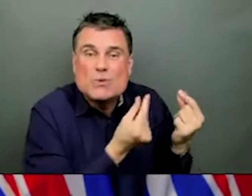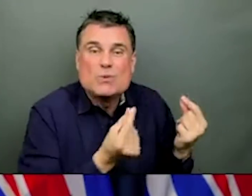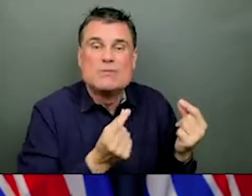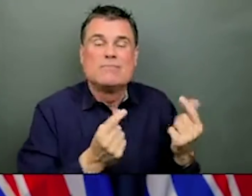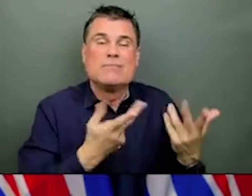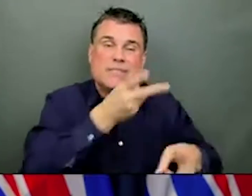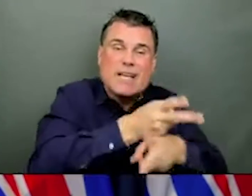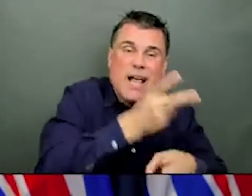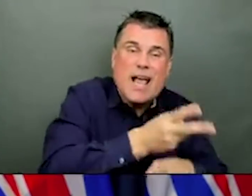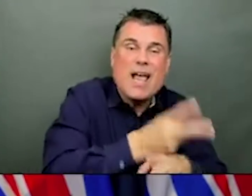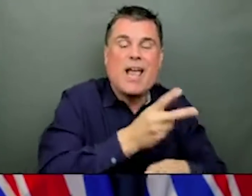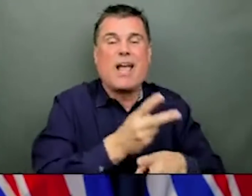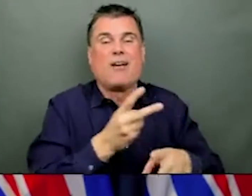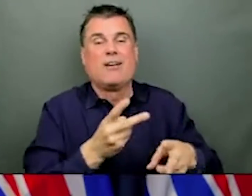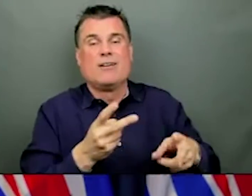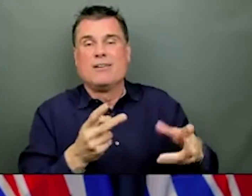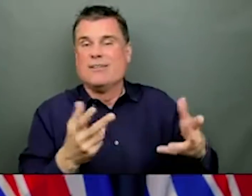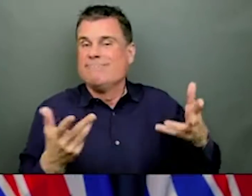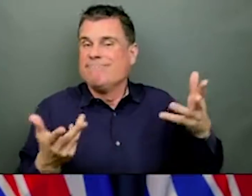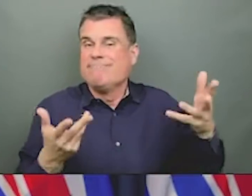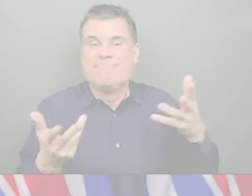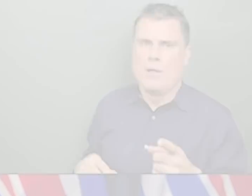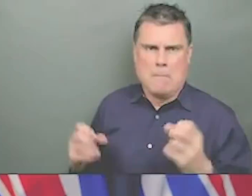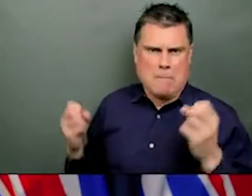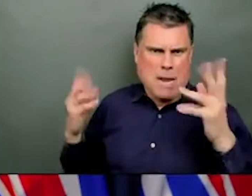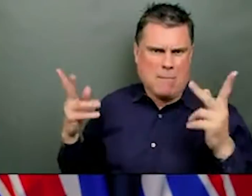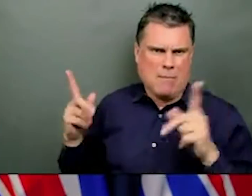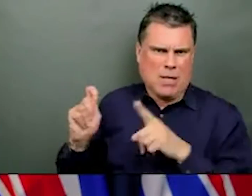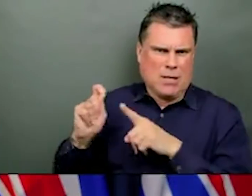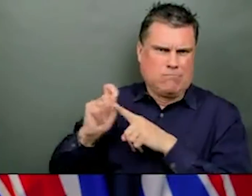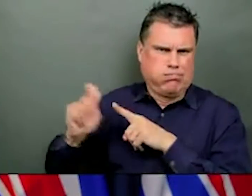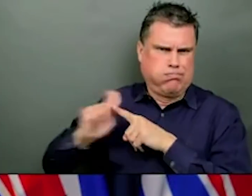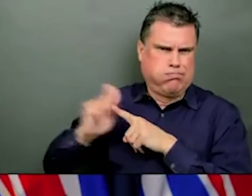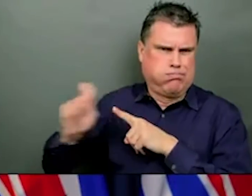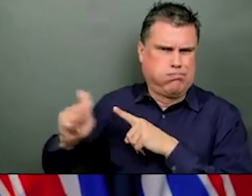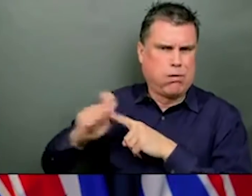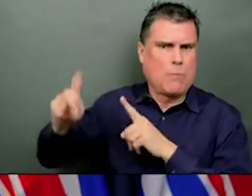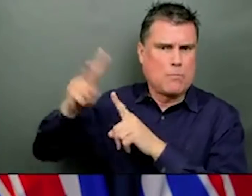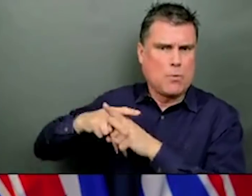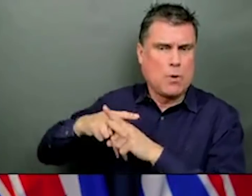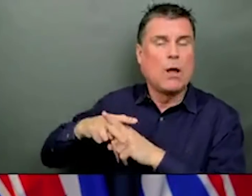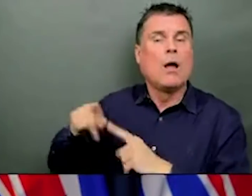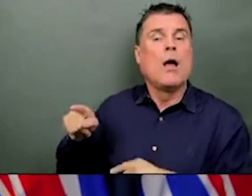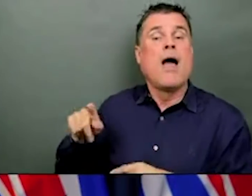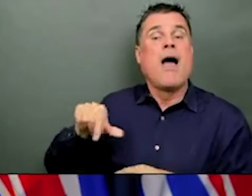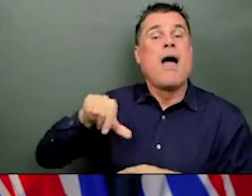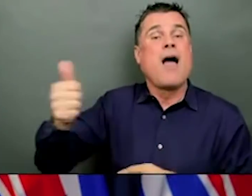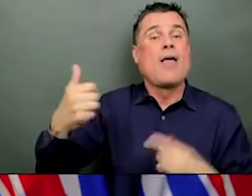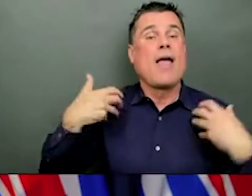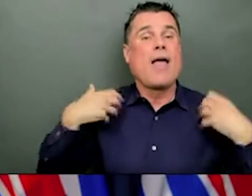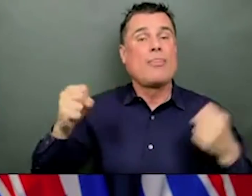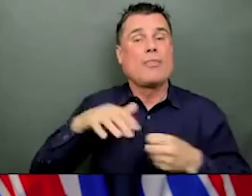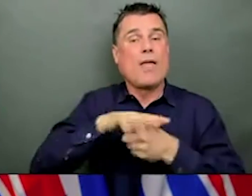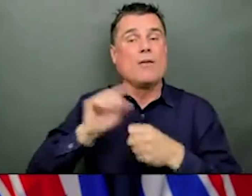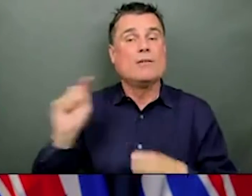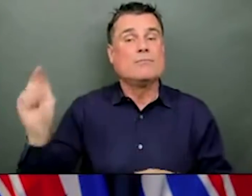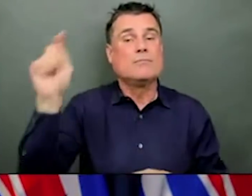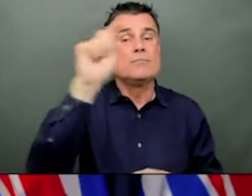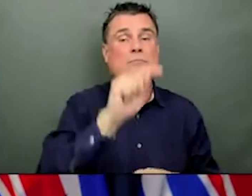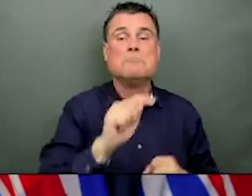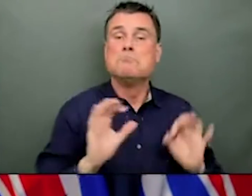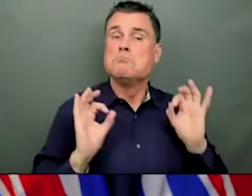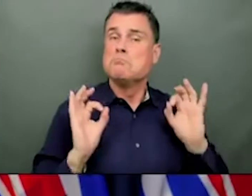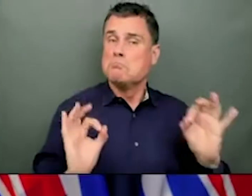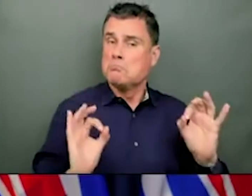contractor yesterday, and steps are being taken to correct that. He said other health authorities did very, very well. But from what I understand,